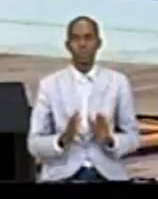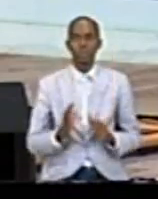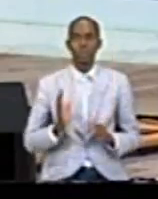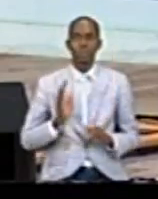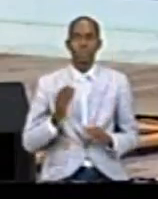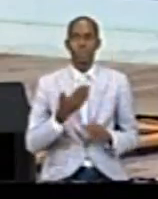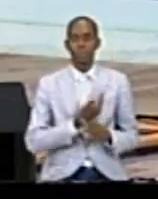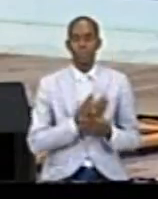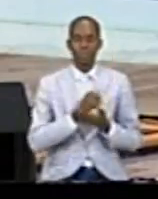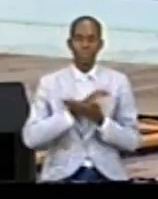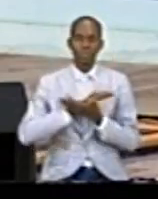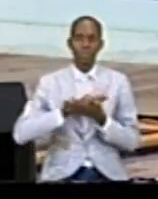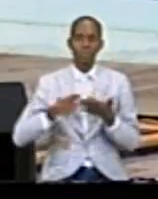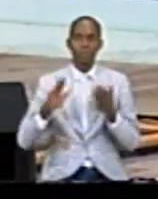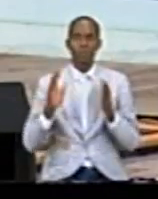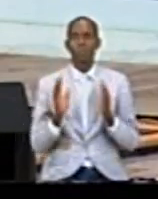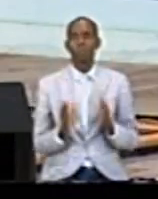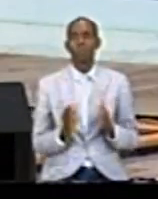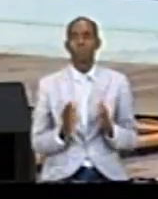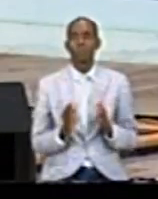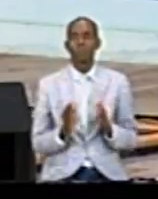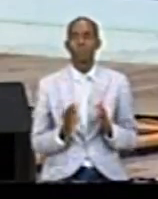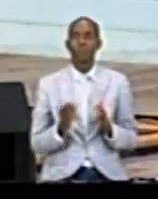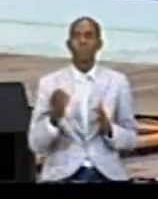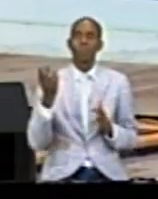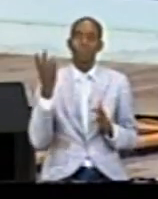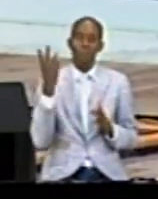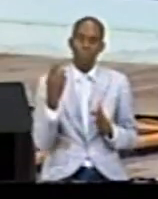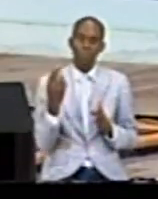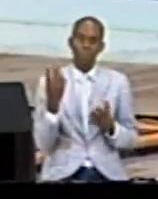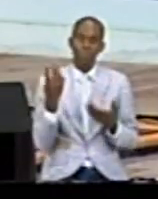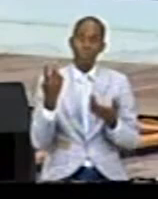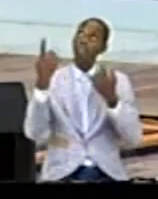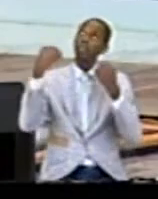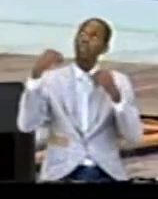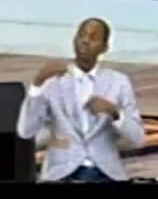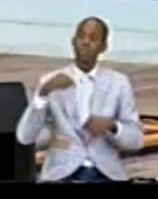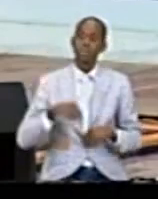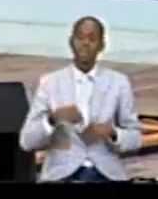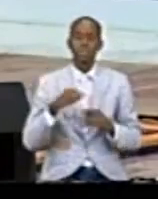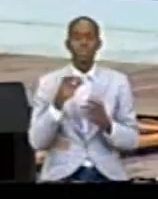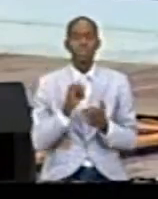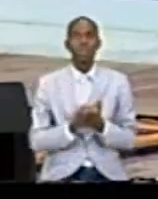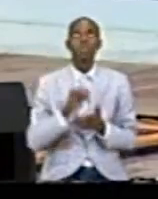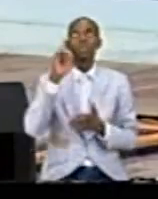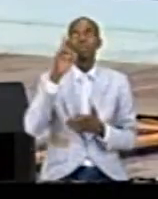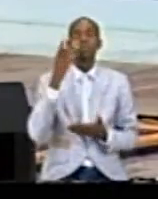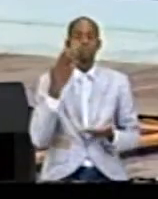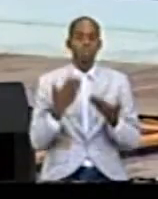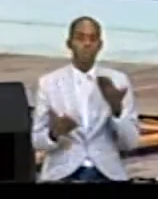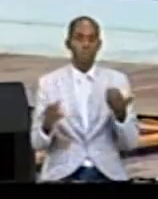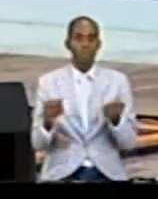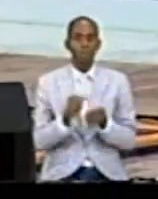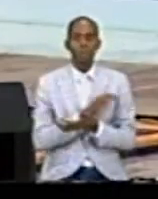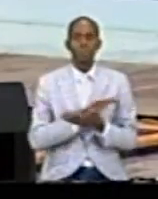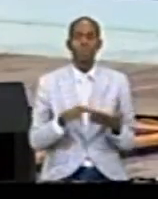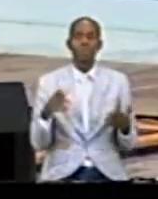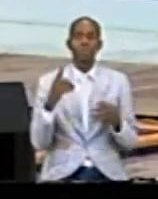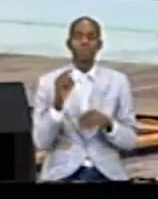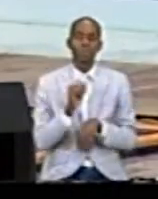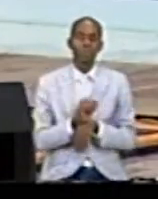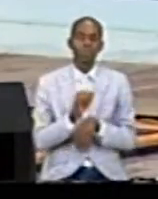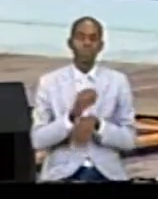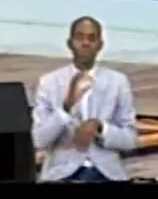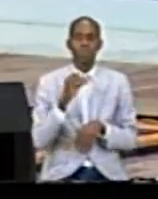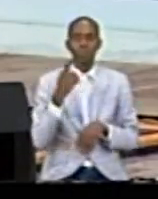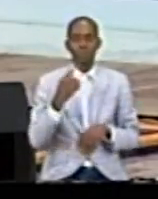our sanctifier, was manifested that he might destroy the works